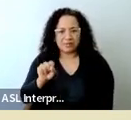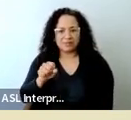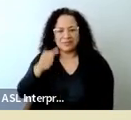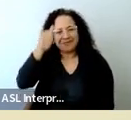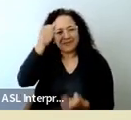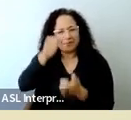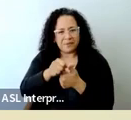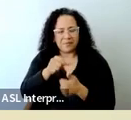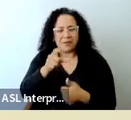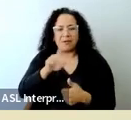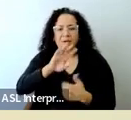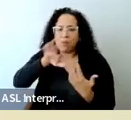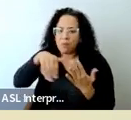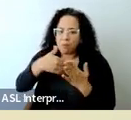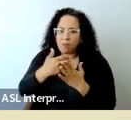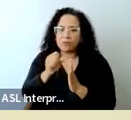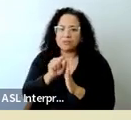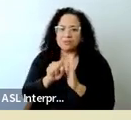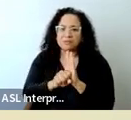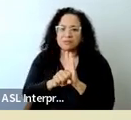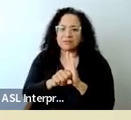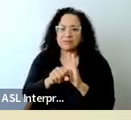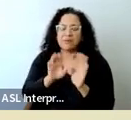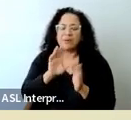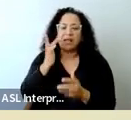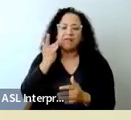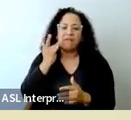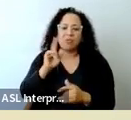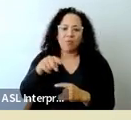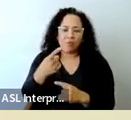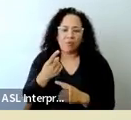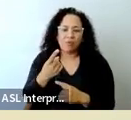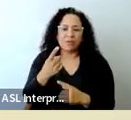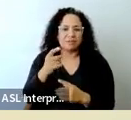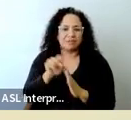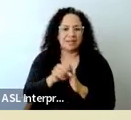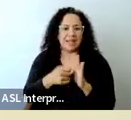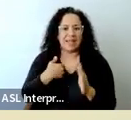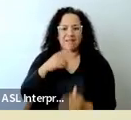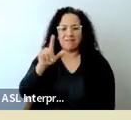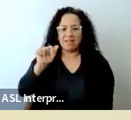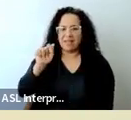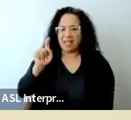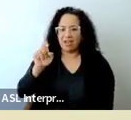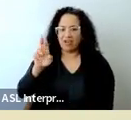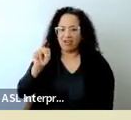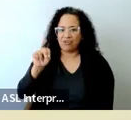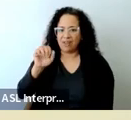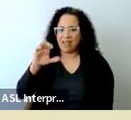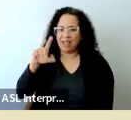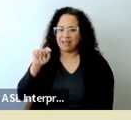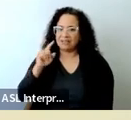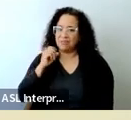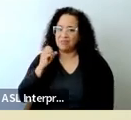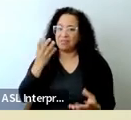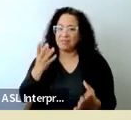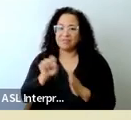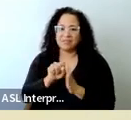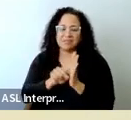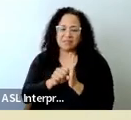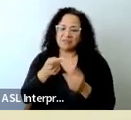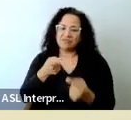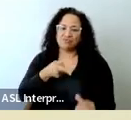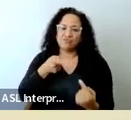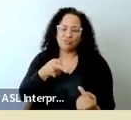Remember that all states but California is the only state that has the Lanterman Act. So a lot of states have struggled with providing services to folks